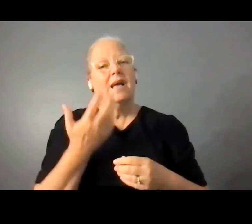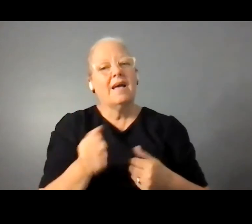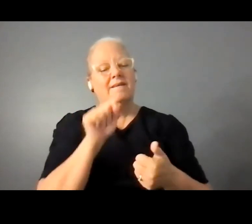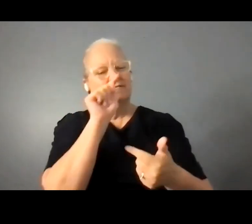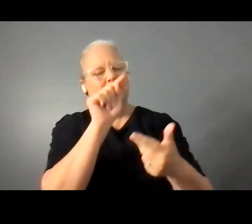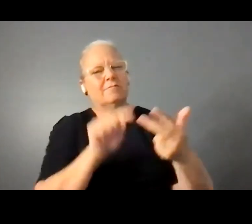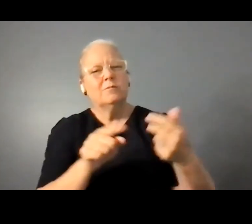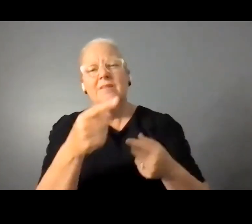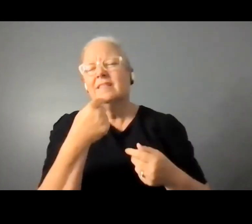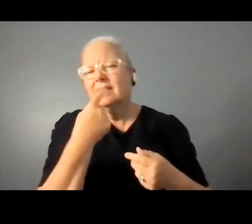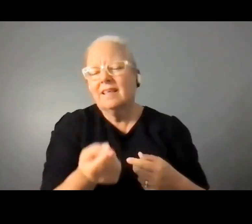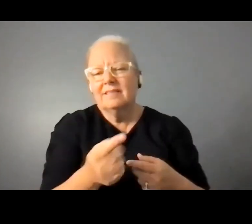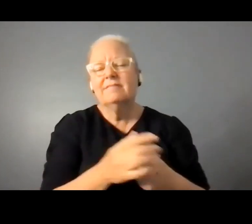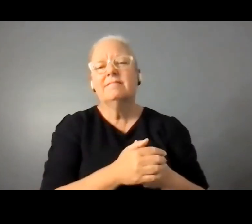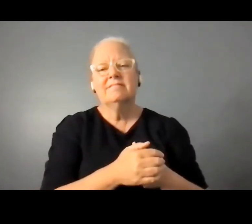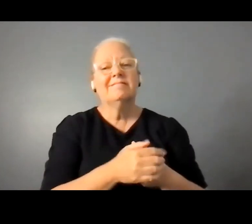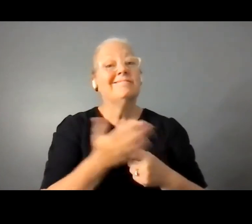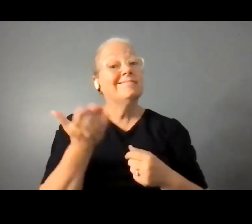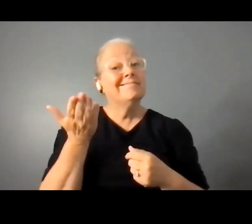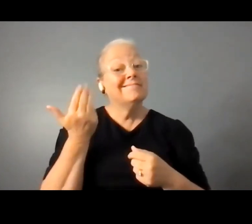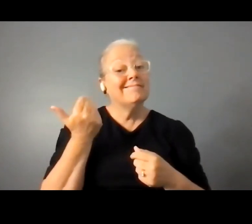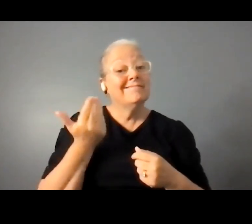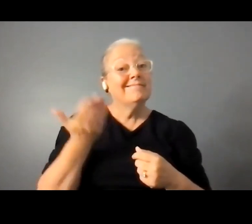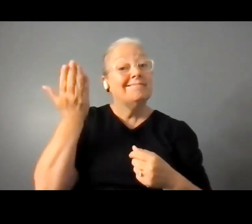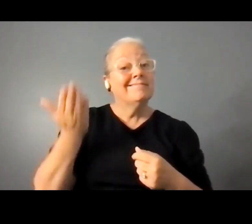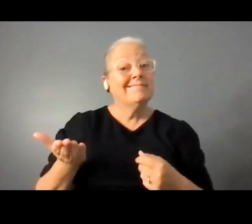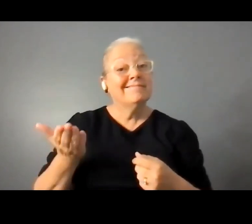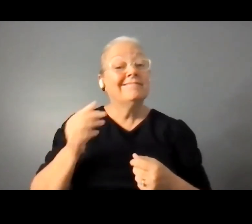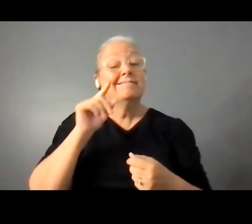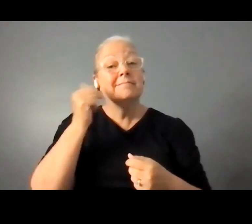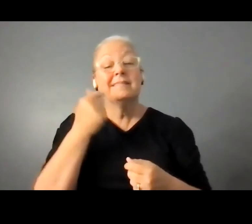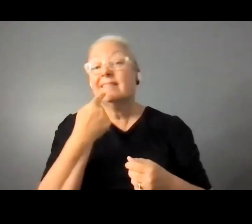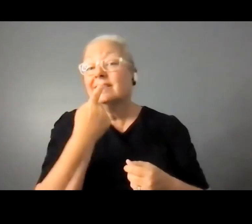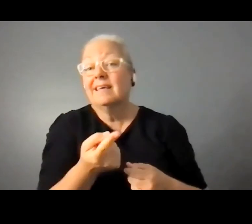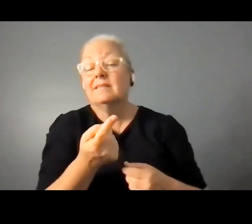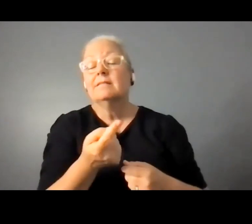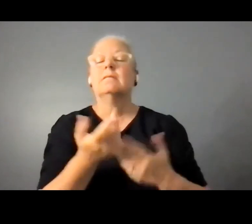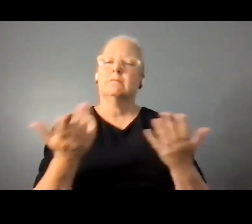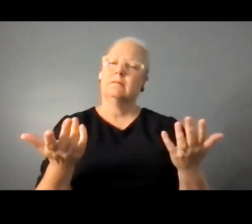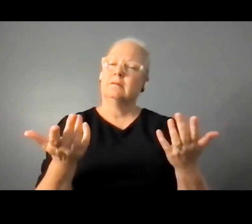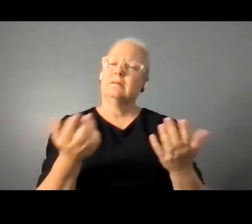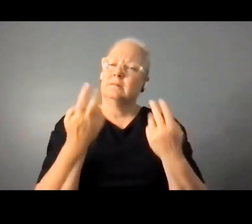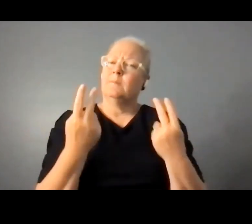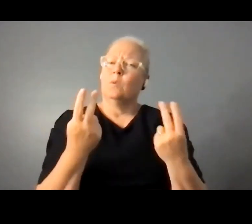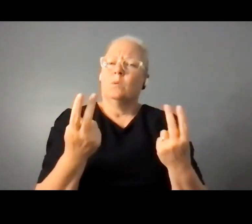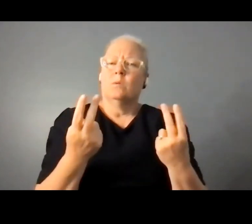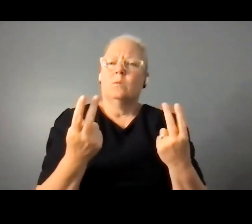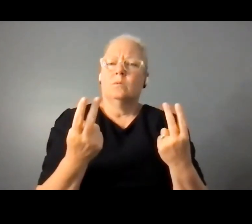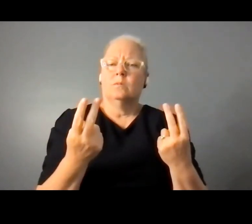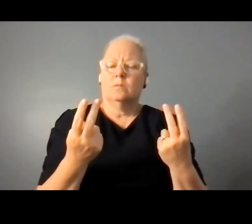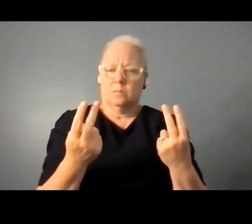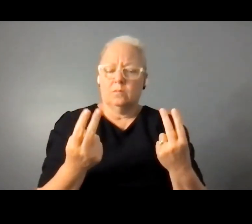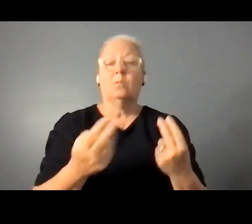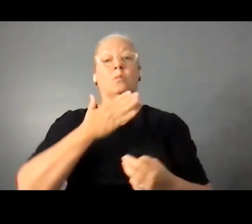one Nefertiti pointed out. It is necessary to guarantee on